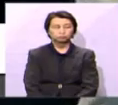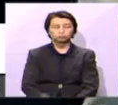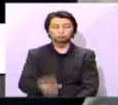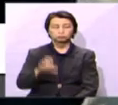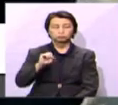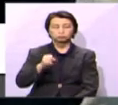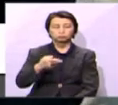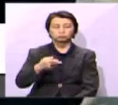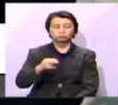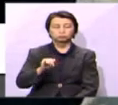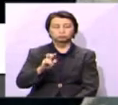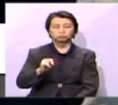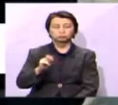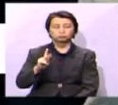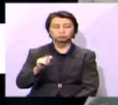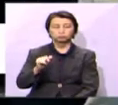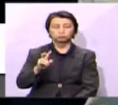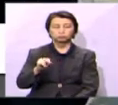they have been